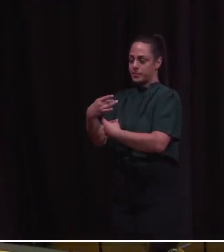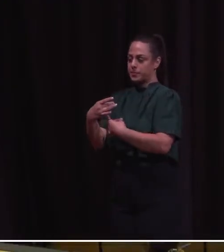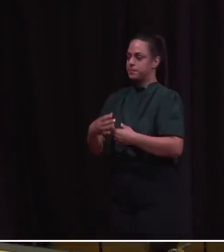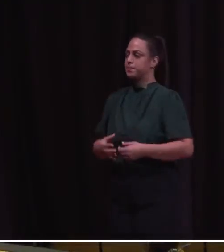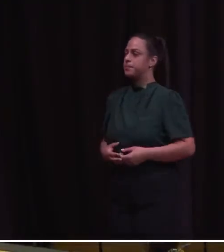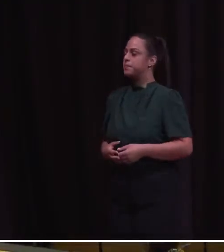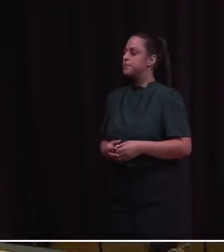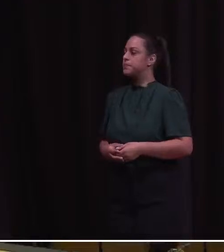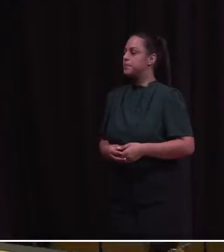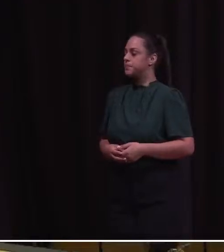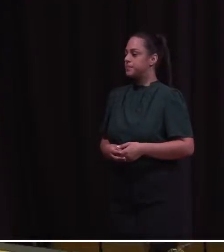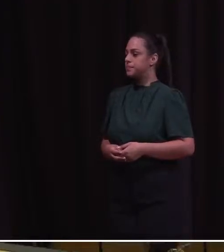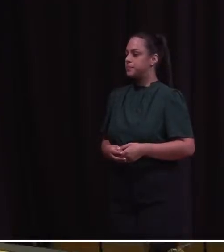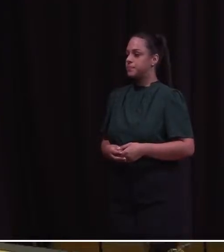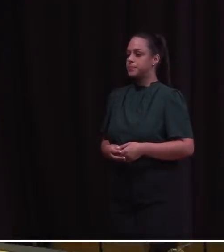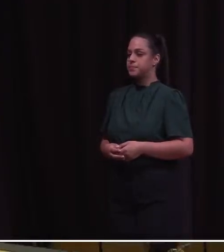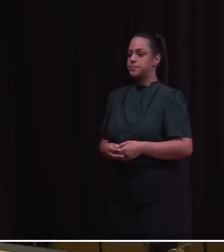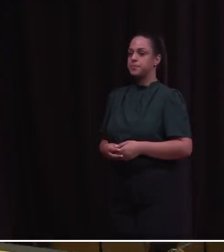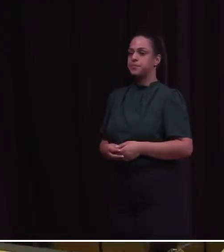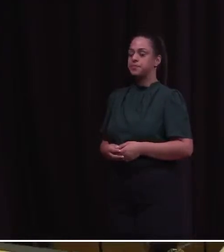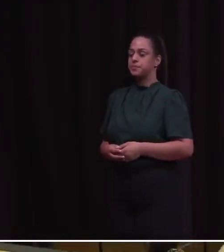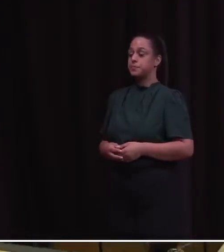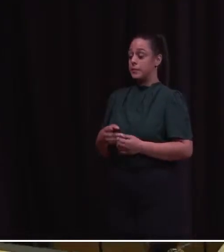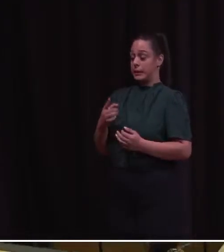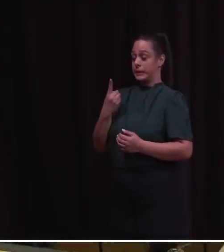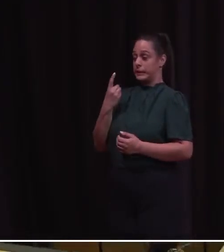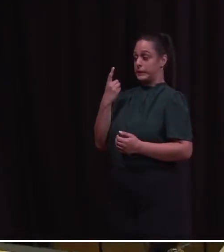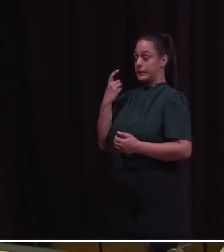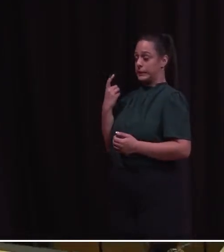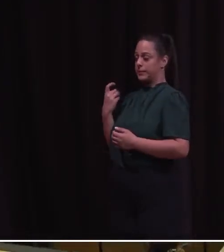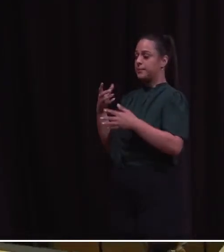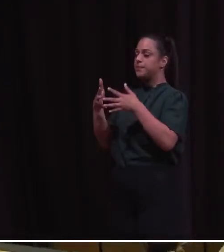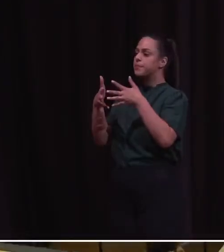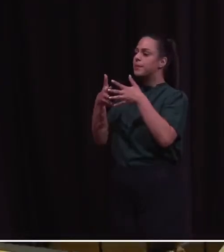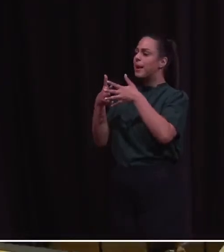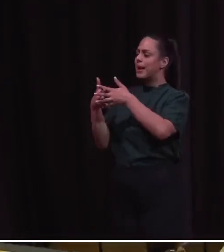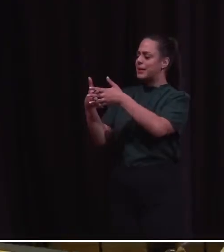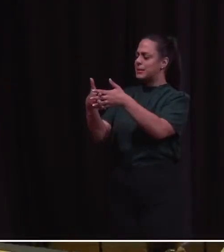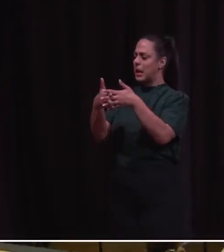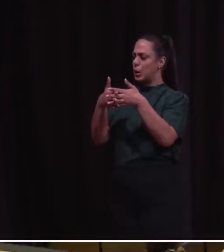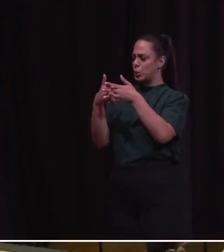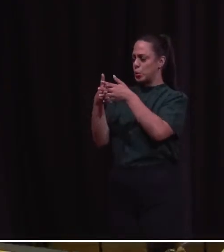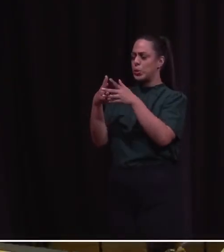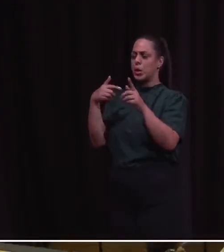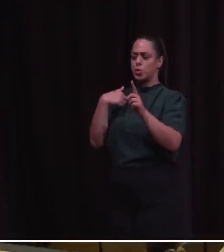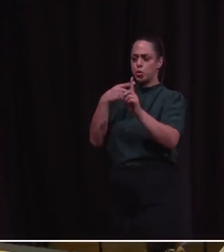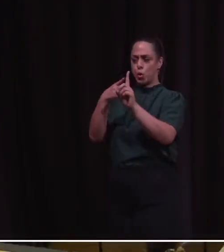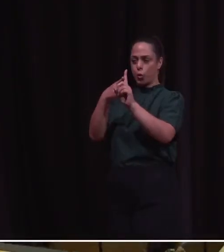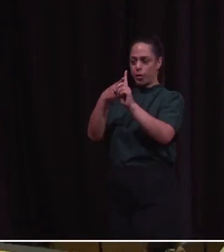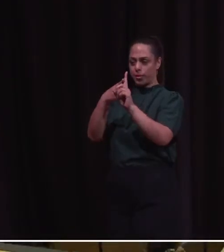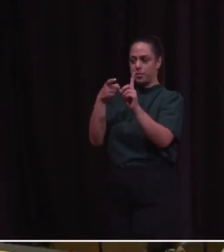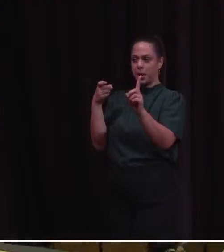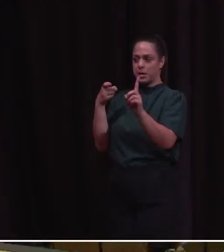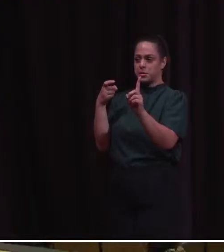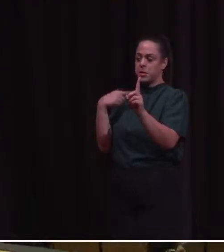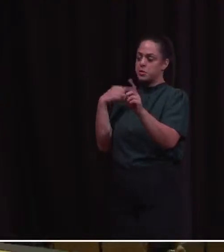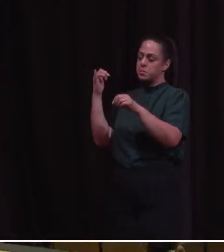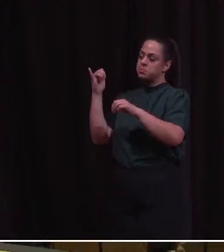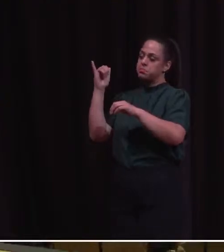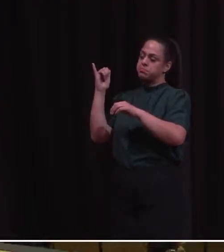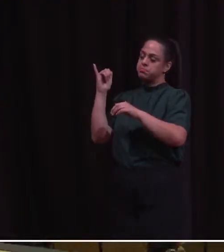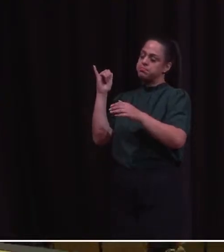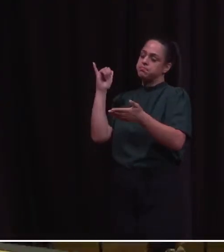US, at least since I've been in the US, I've heard people say that the tradition of